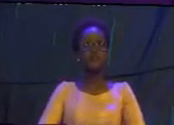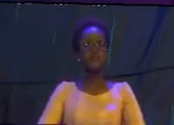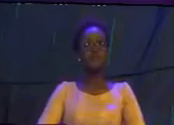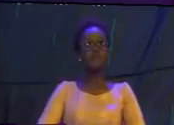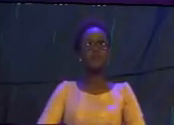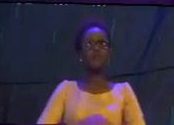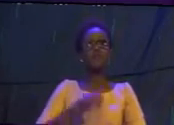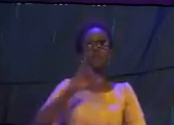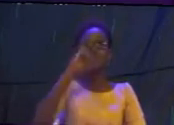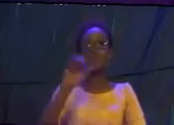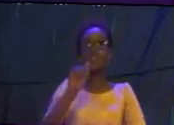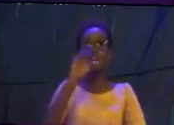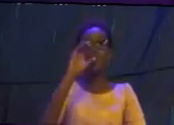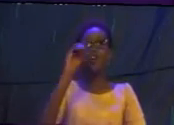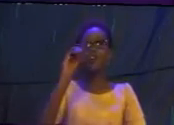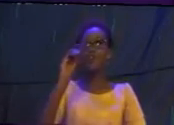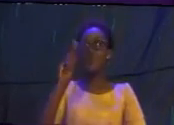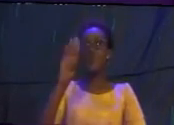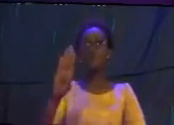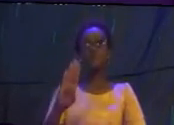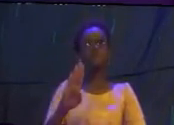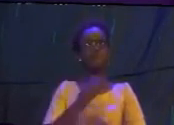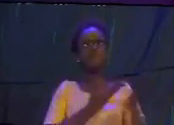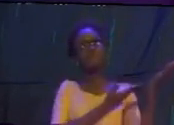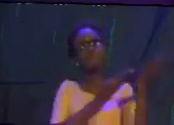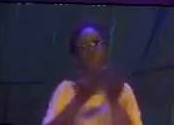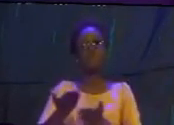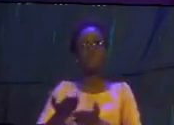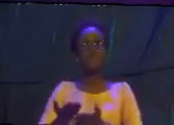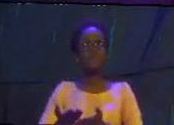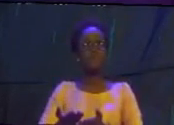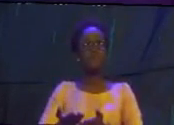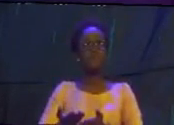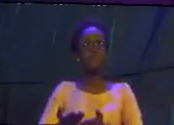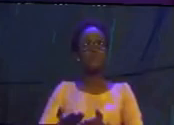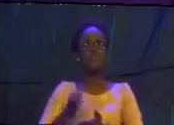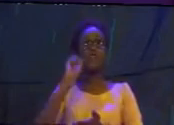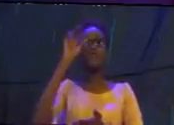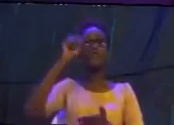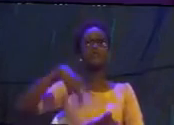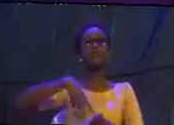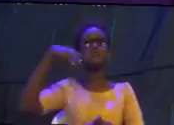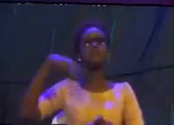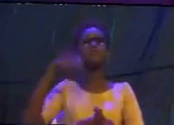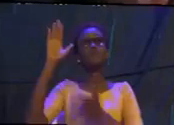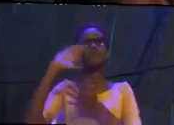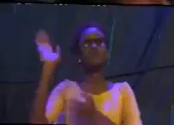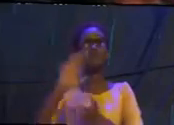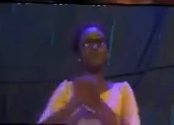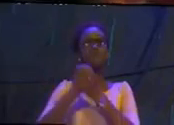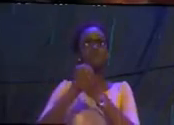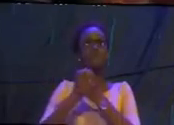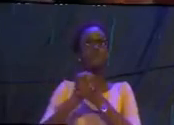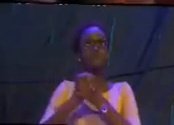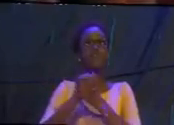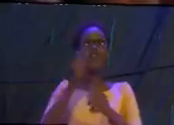Jacobus Nomdon. We have a servant of God from South Africa, Dr. Jacobus. Please, if you could stand and wave to the congregation if you're here.